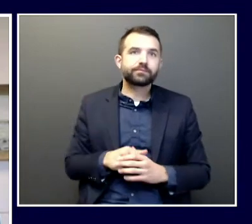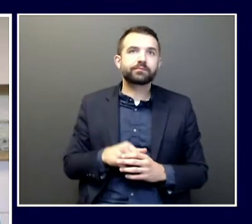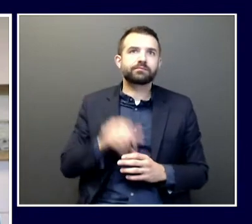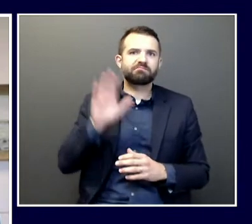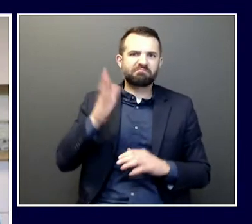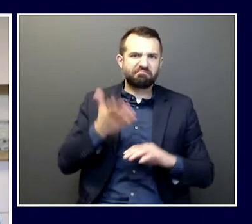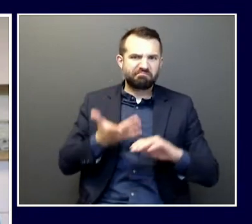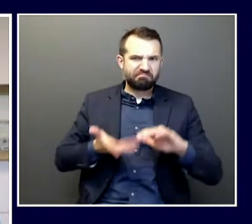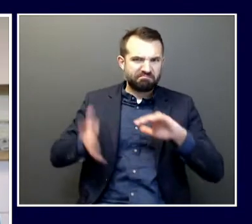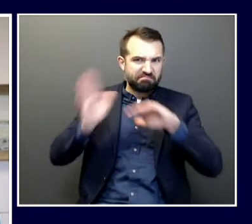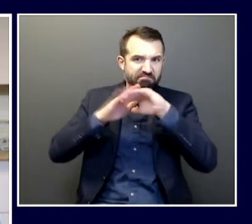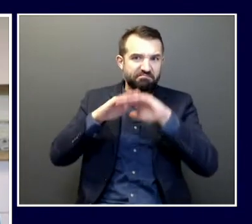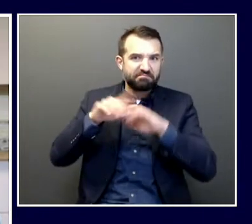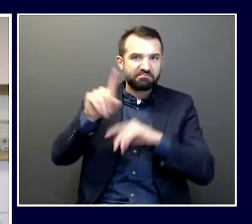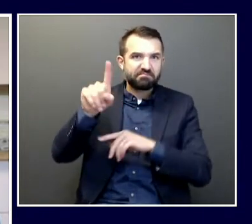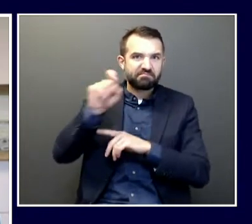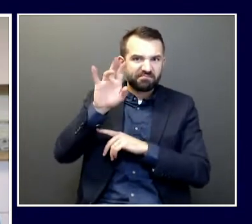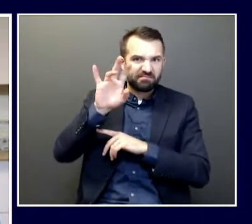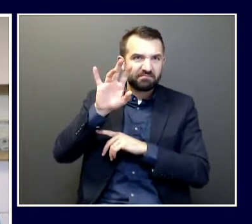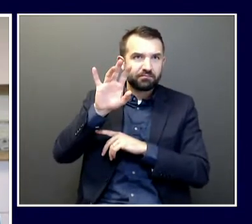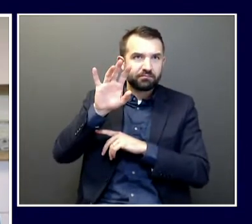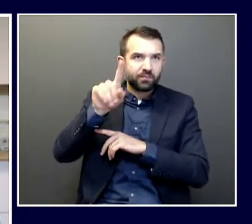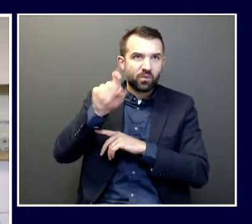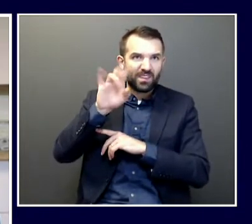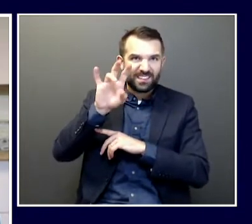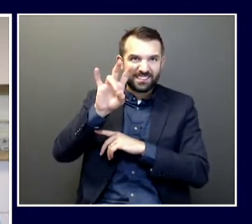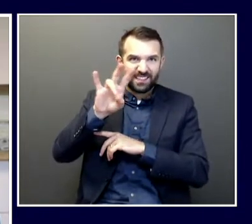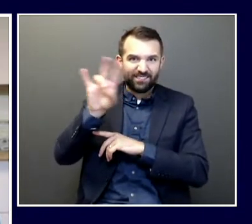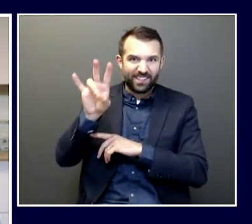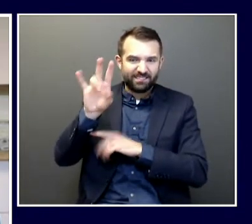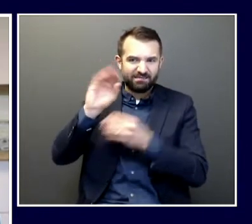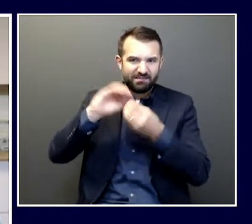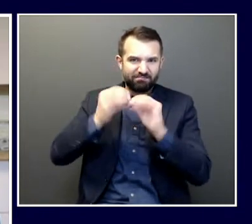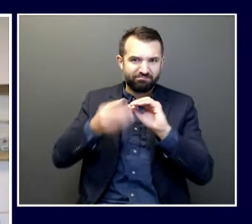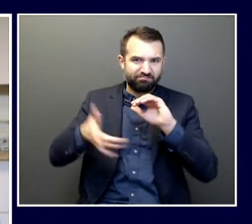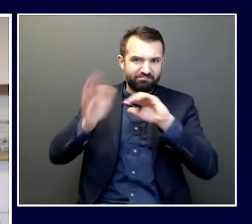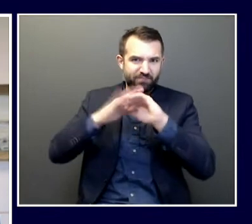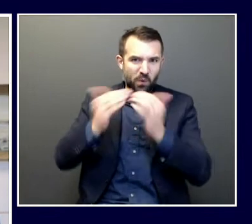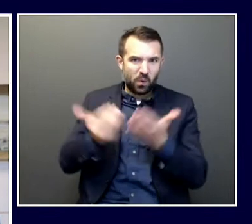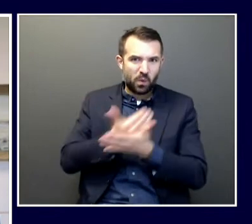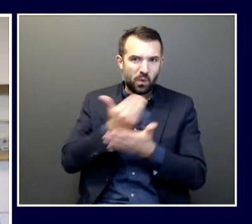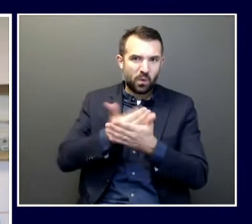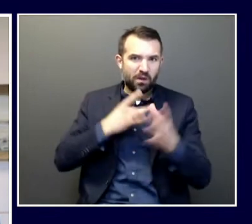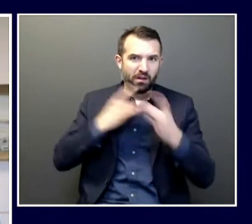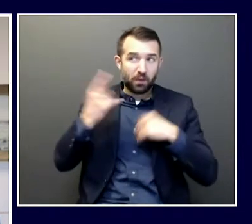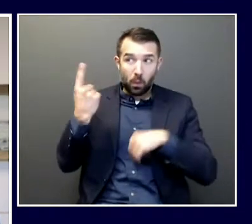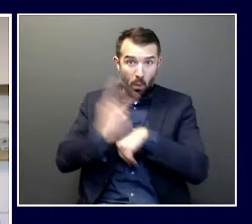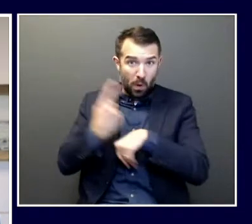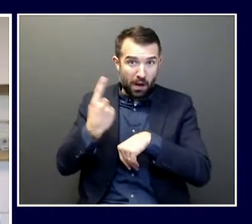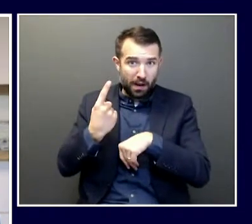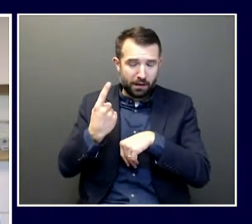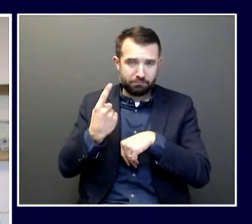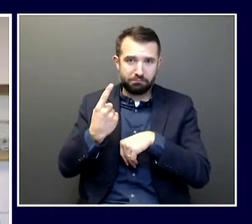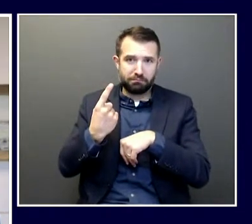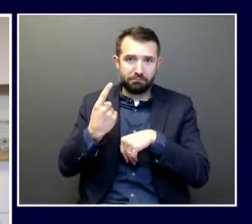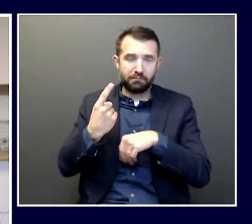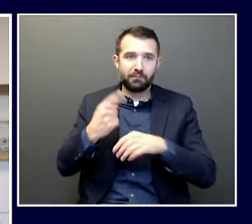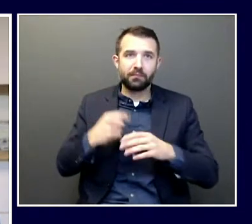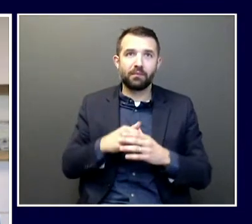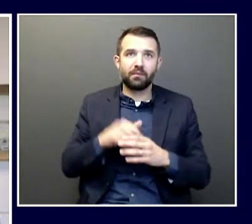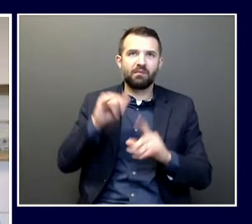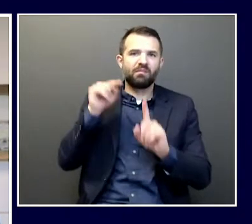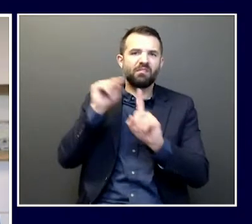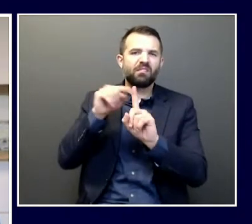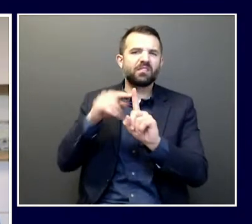cases. I know there's widespread transmission around the state, but is there anything in particular about Kennebec County